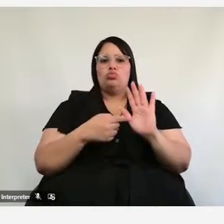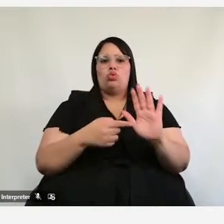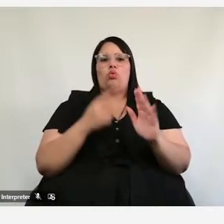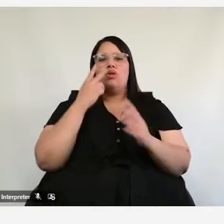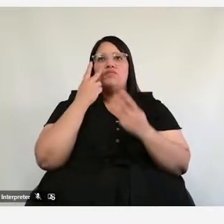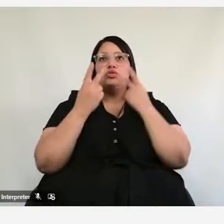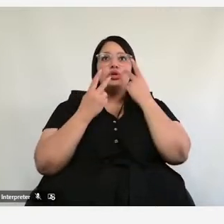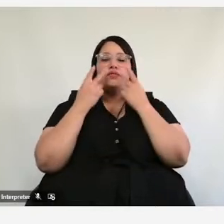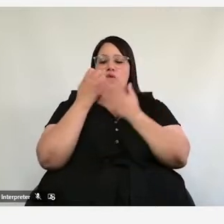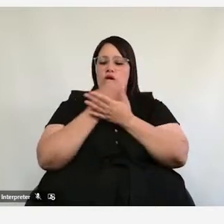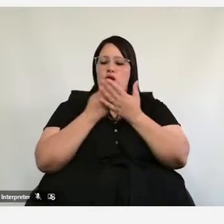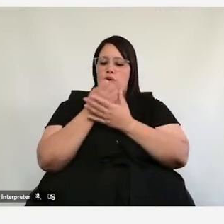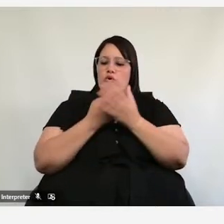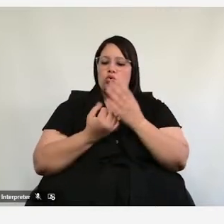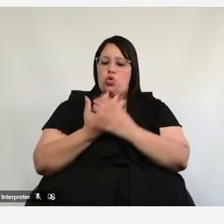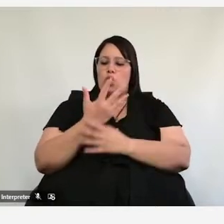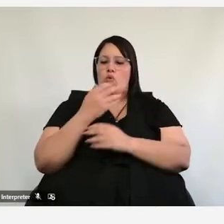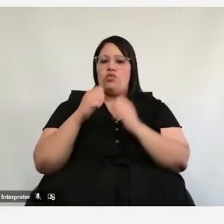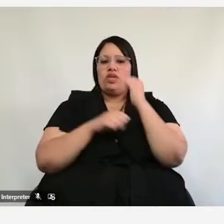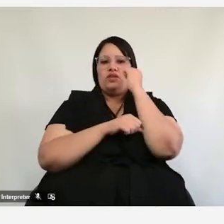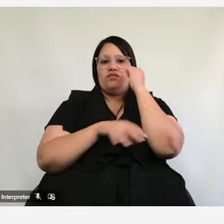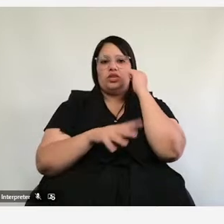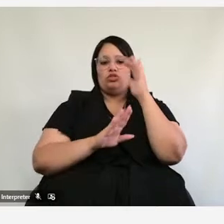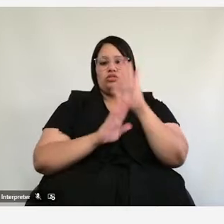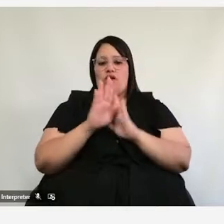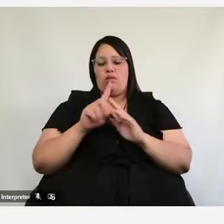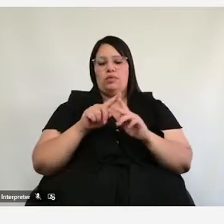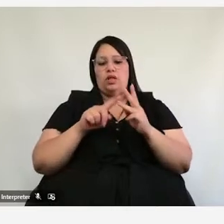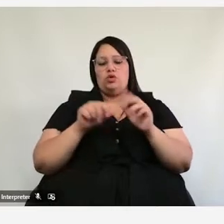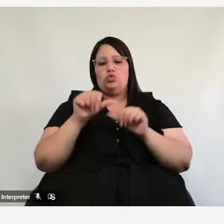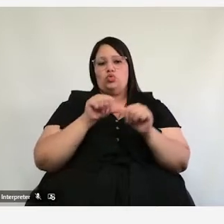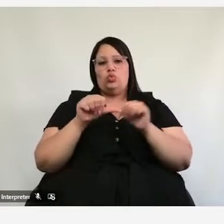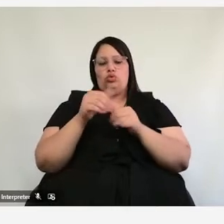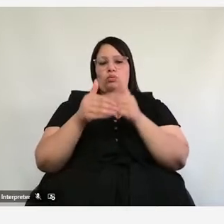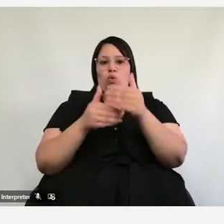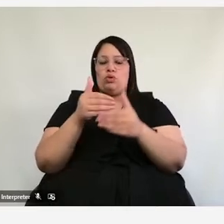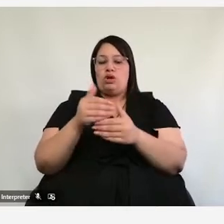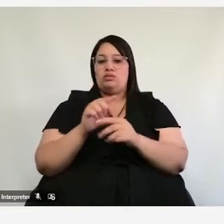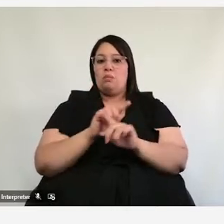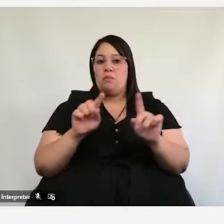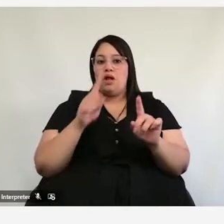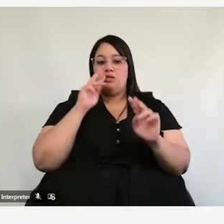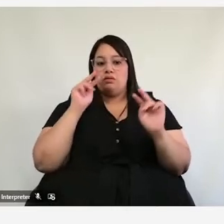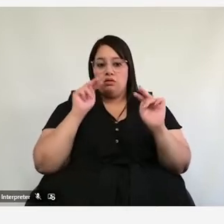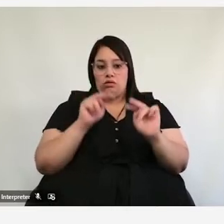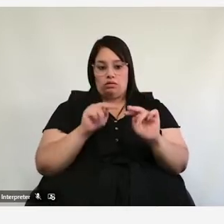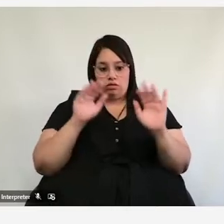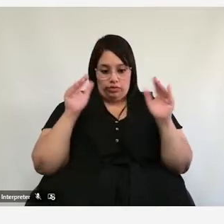economic growth, infrastructure development, and social progress. However, a closer look